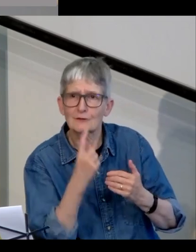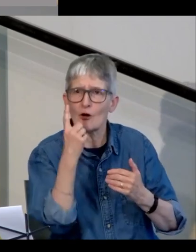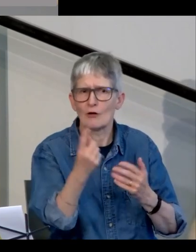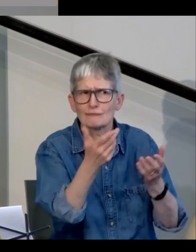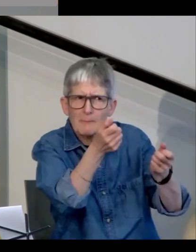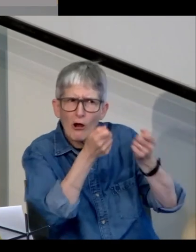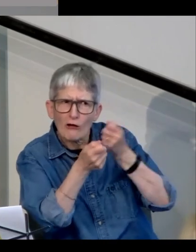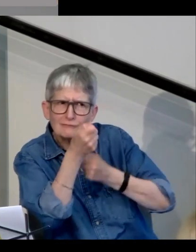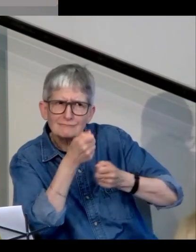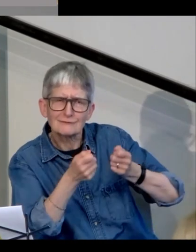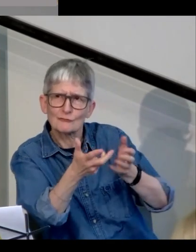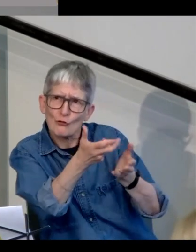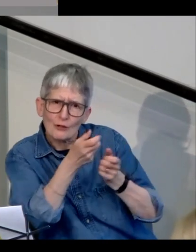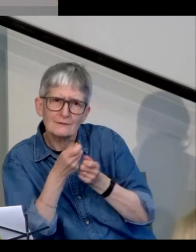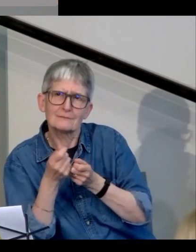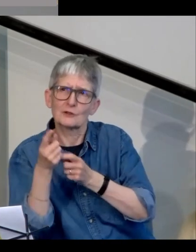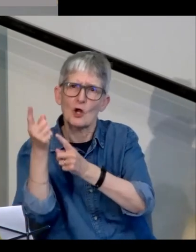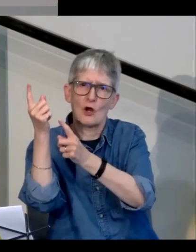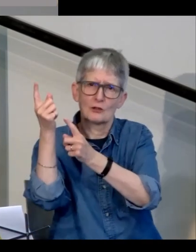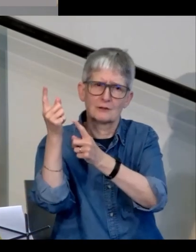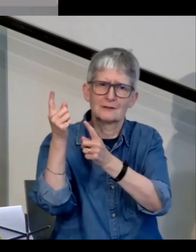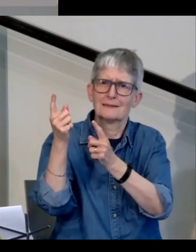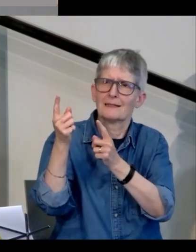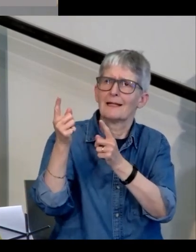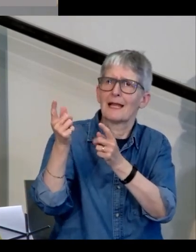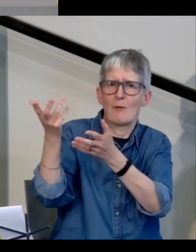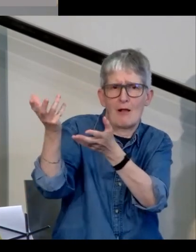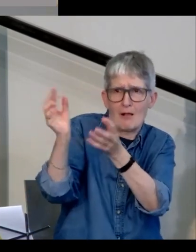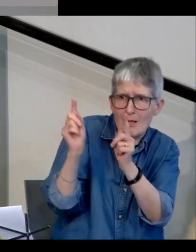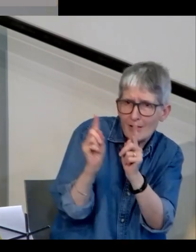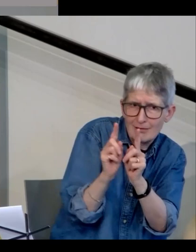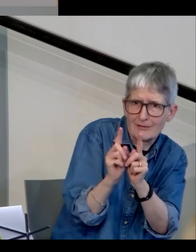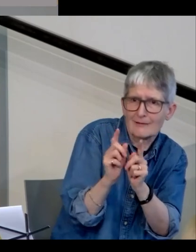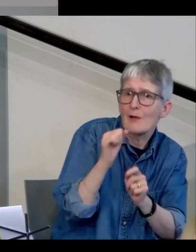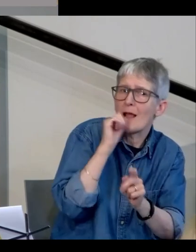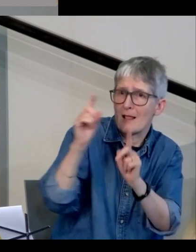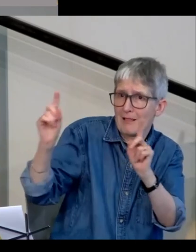Draw near to God, and he will draw near to you.